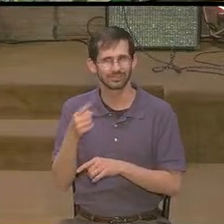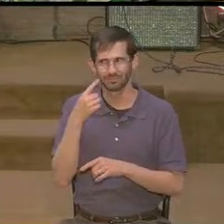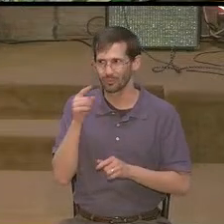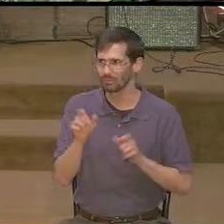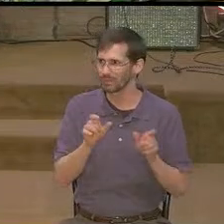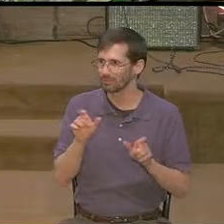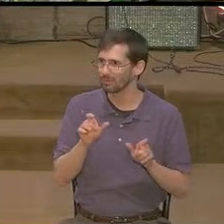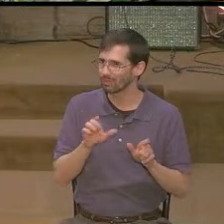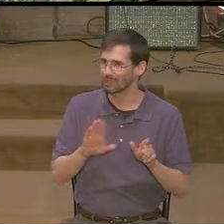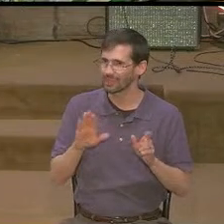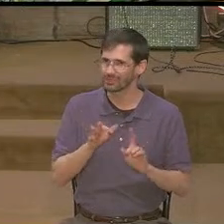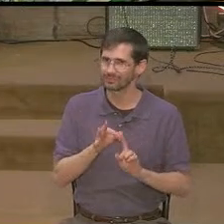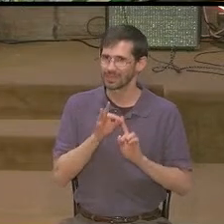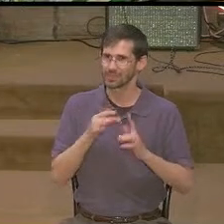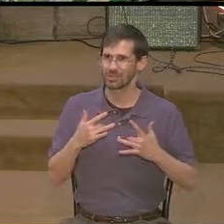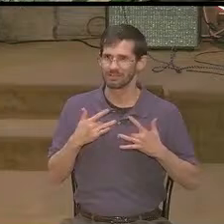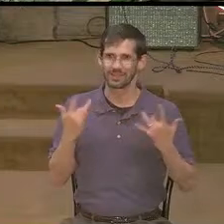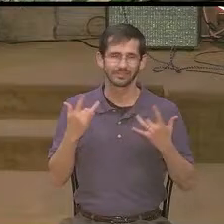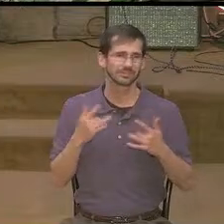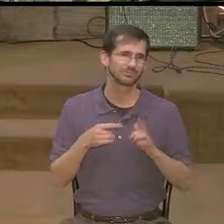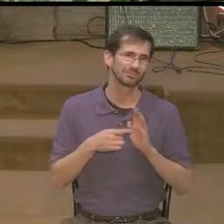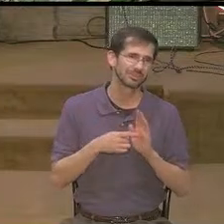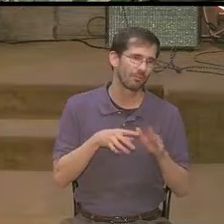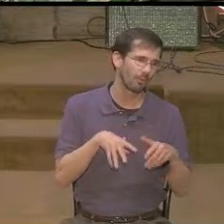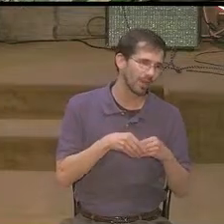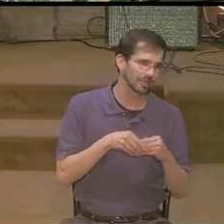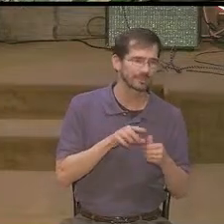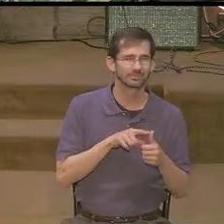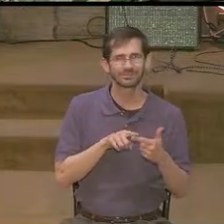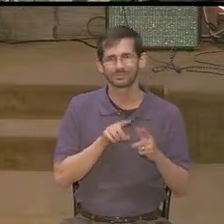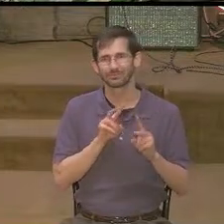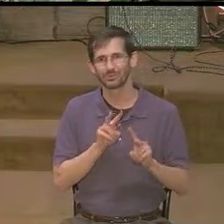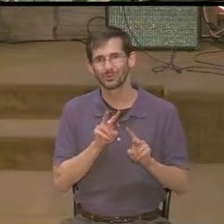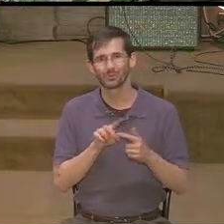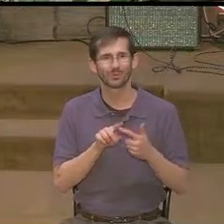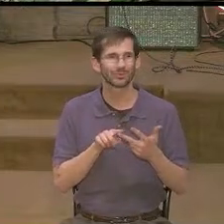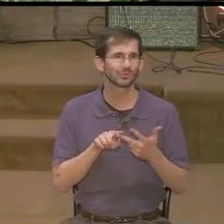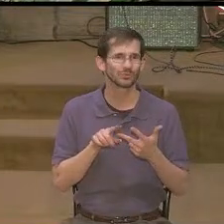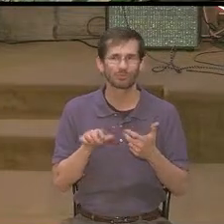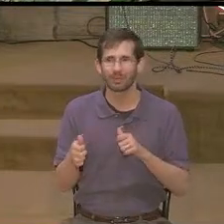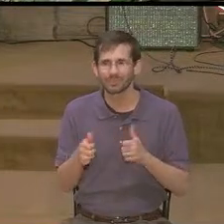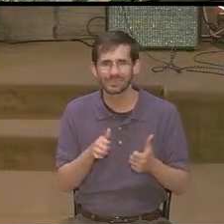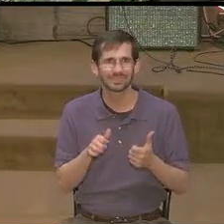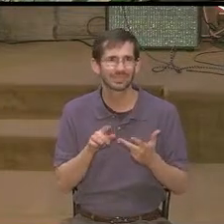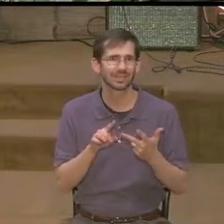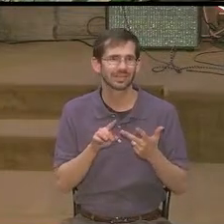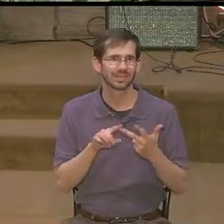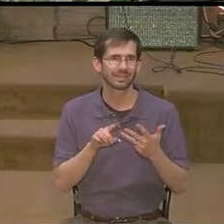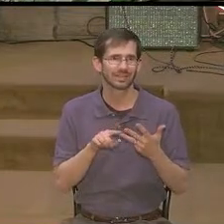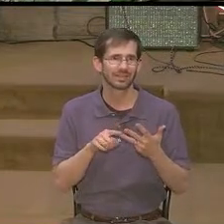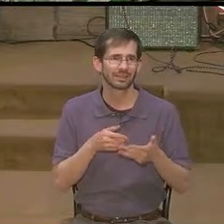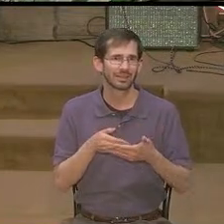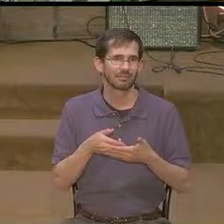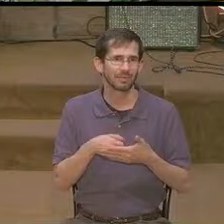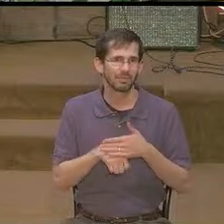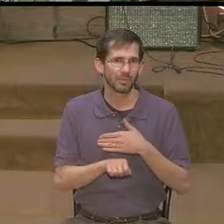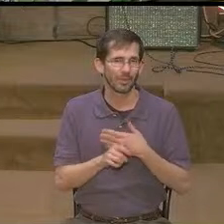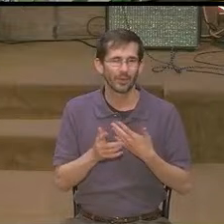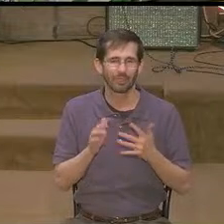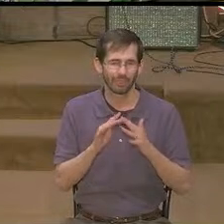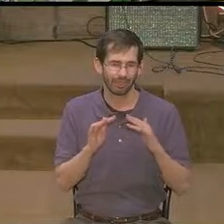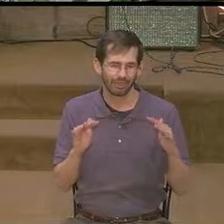people, weddings, funerals, baptisms, baby births, those kinds of things.